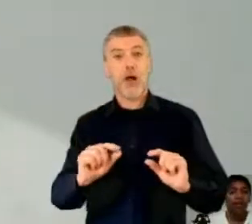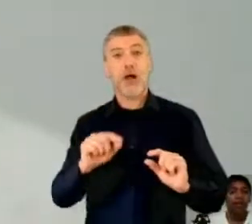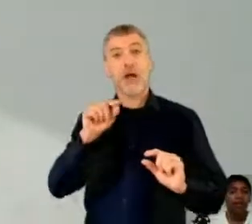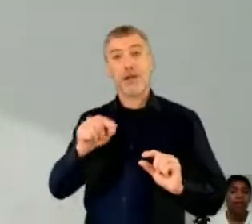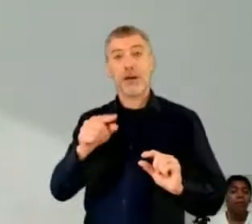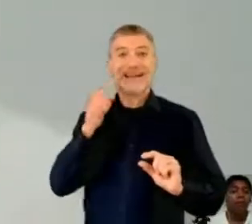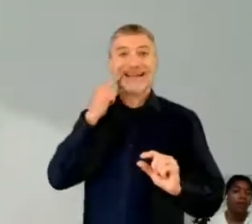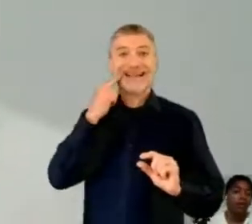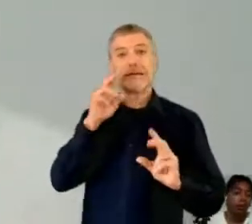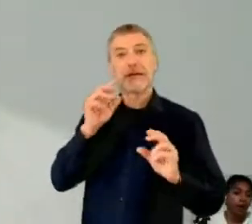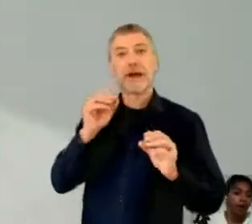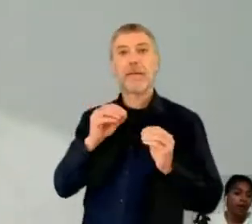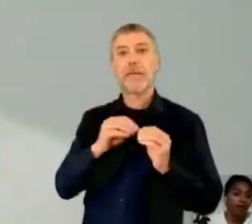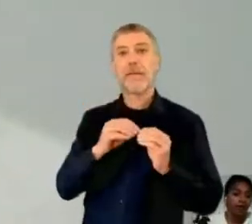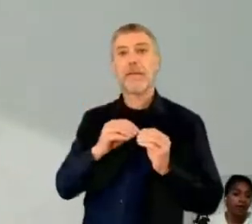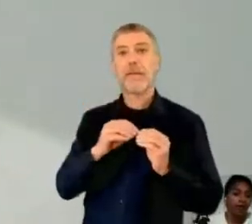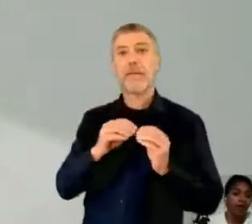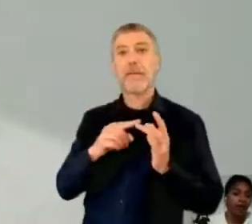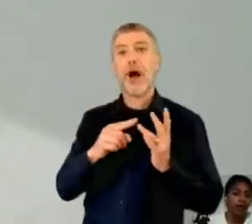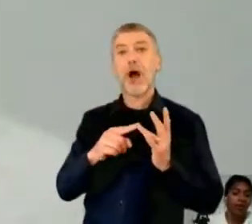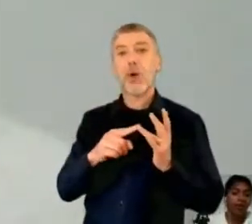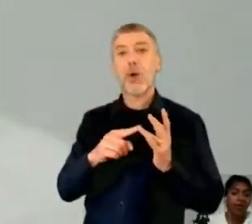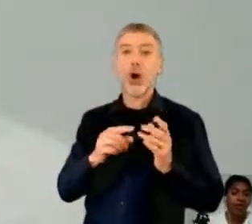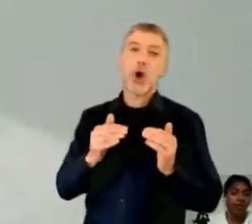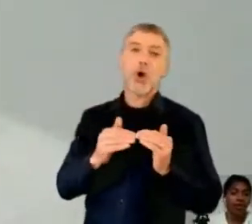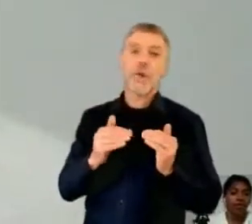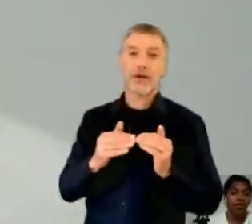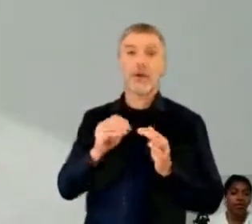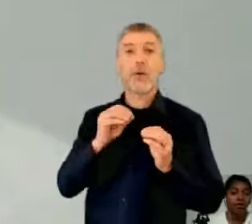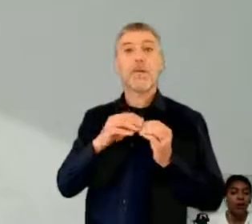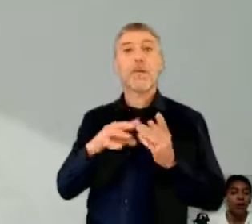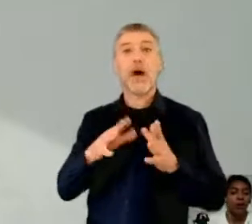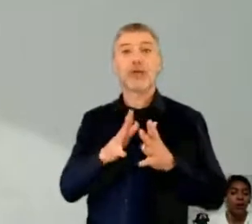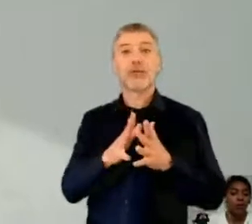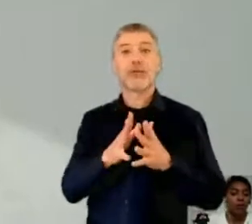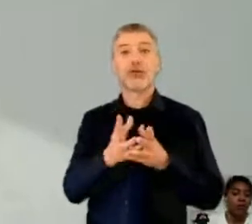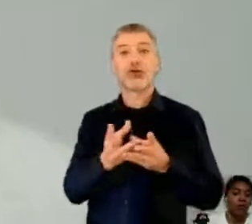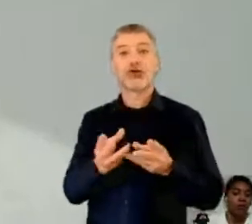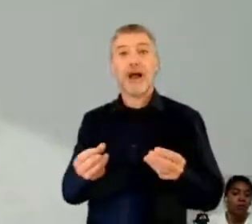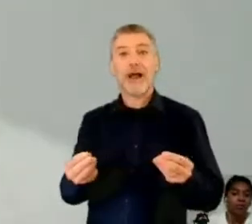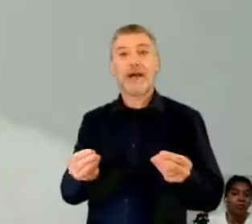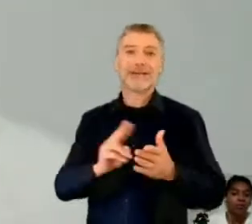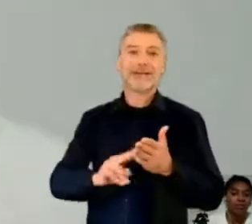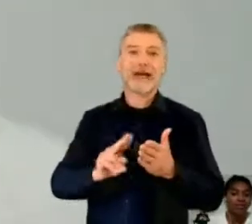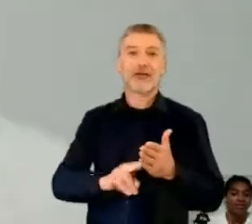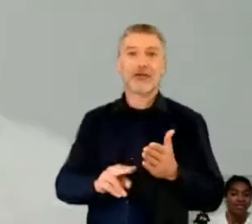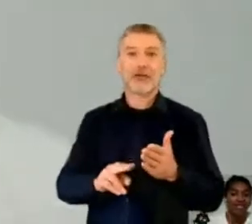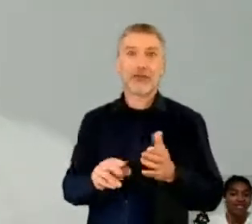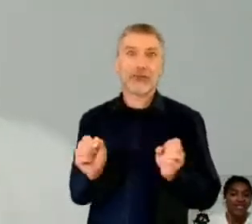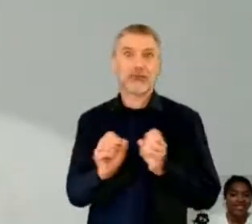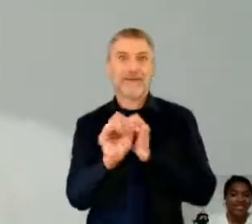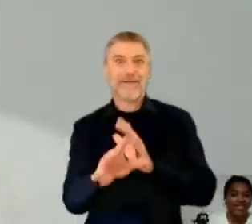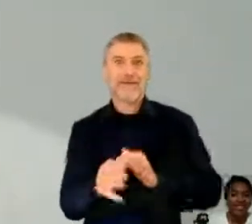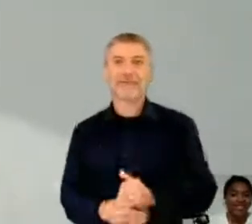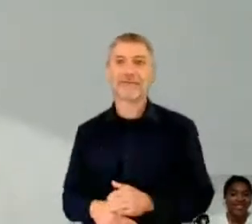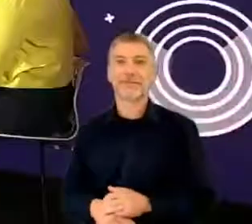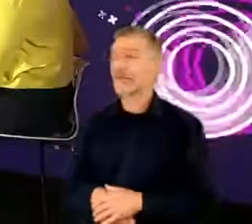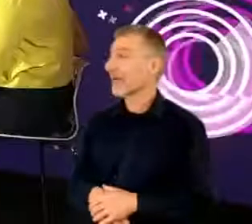and essentially biodegrade in the natural environment. So that's just a very small summary of it. Good grief. I mean,